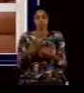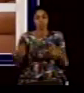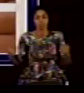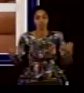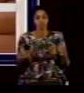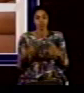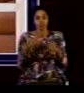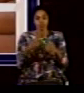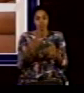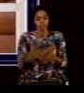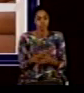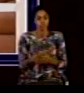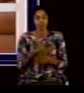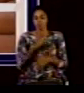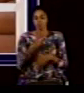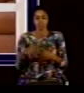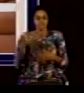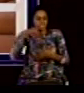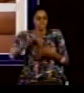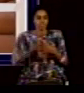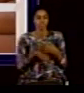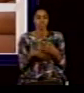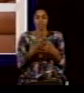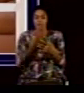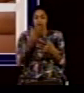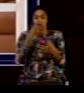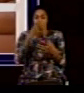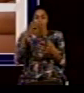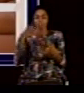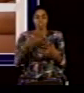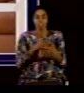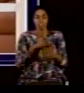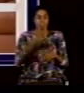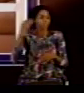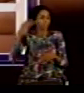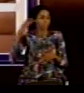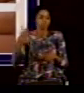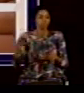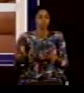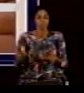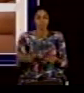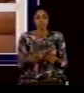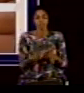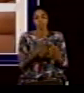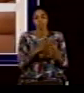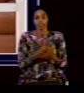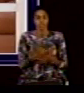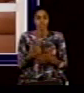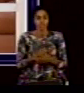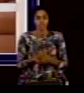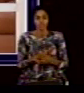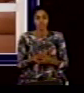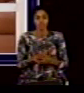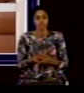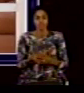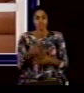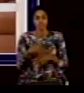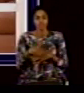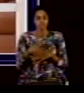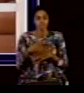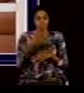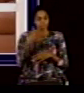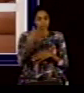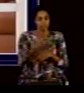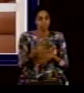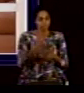constipation, internal heat, stomach pains, stomach noise. I went for scan. After the scan, doctor said he has not